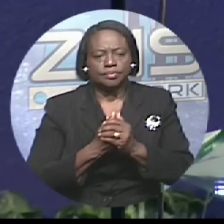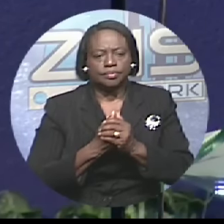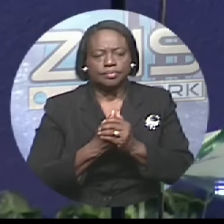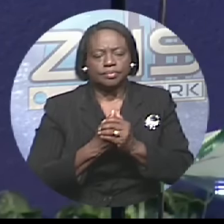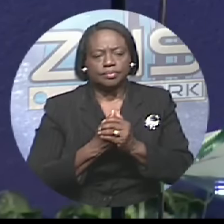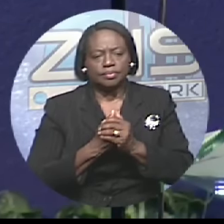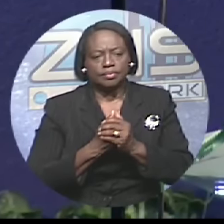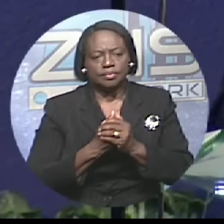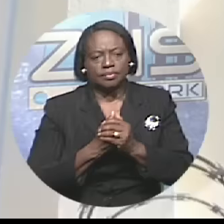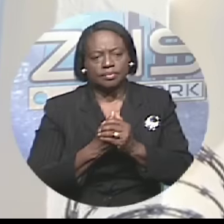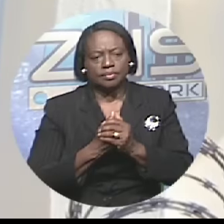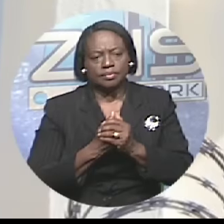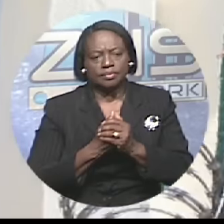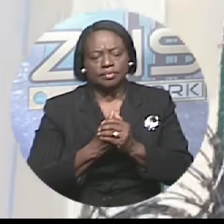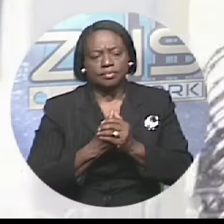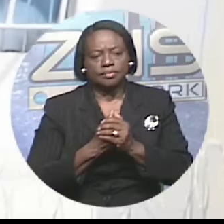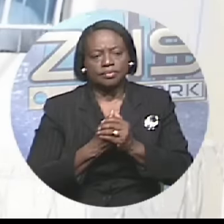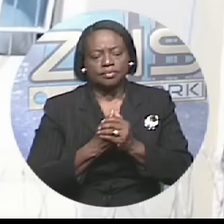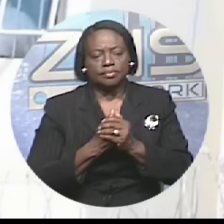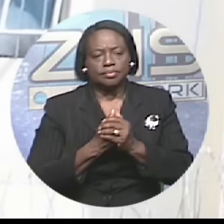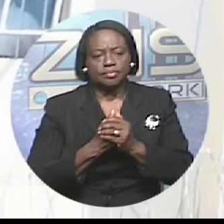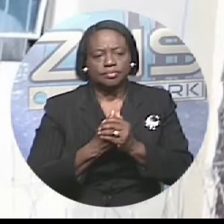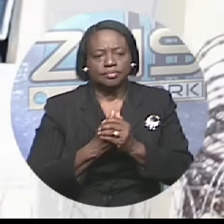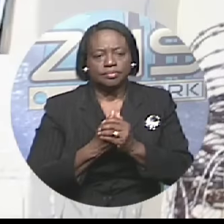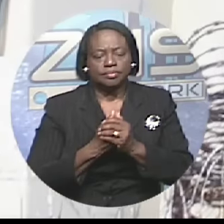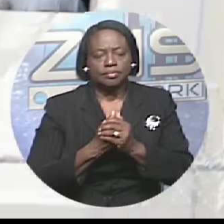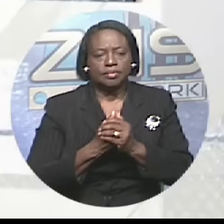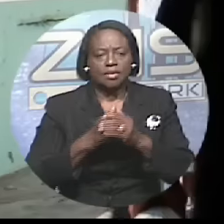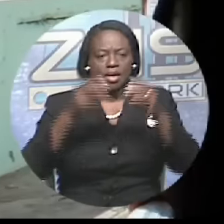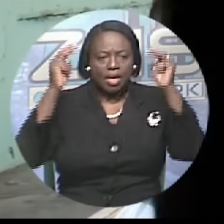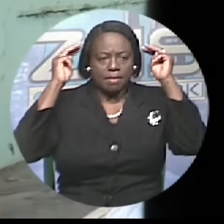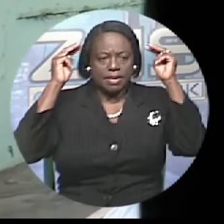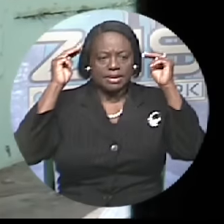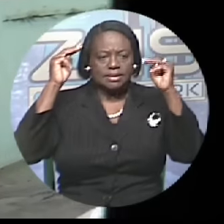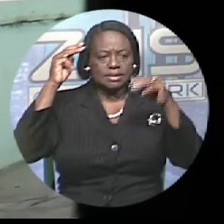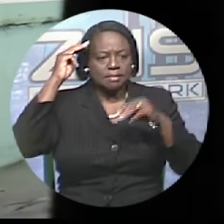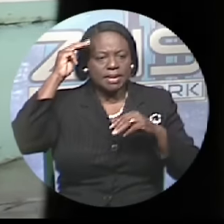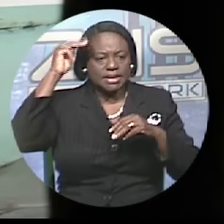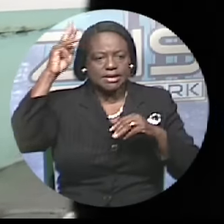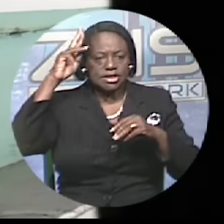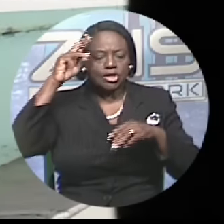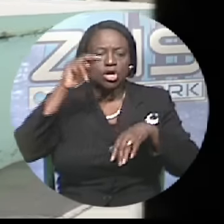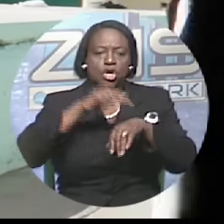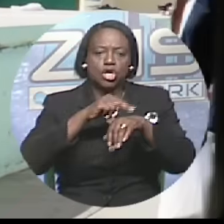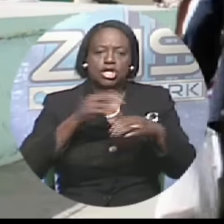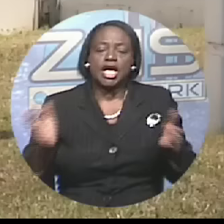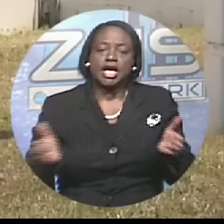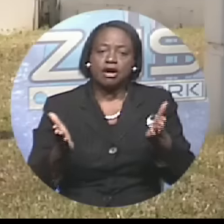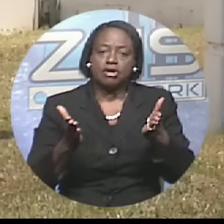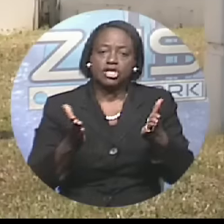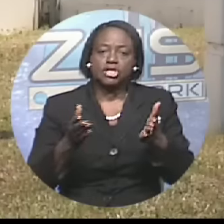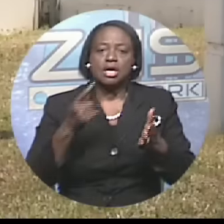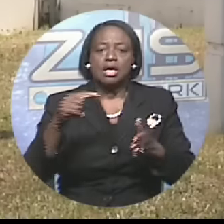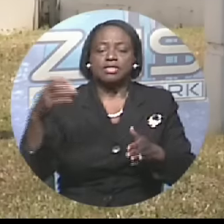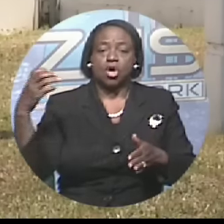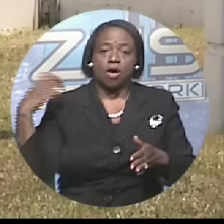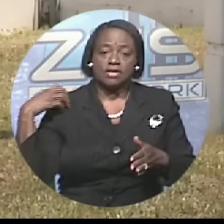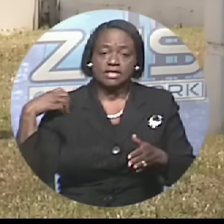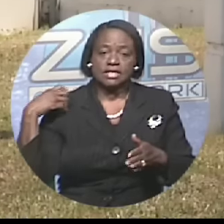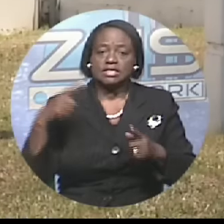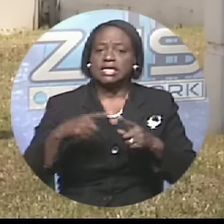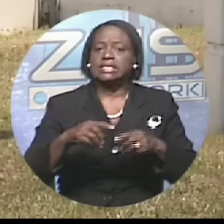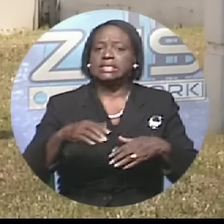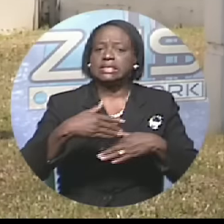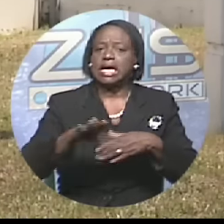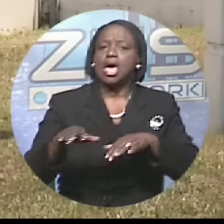not going to happen. Now, Minister Nottage also encouraged the officers to stay away from engaging in any